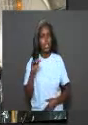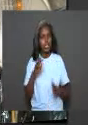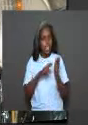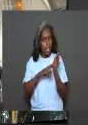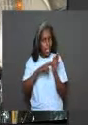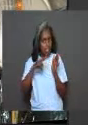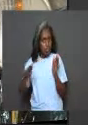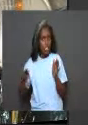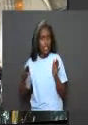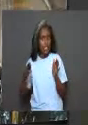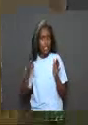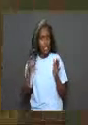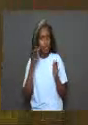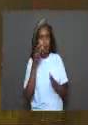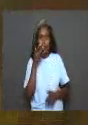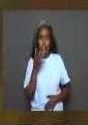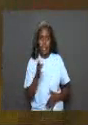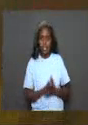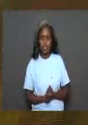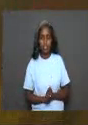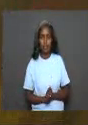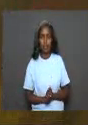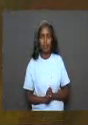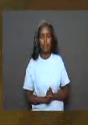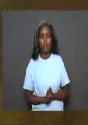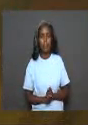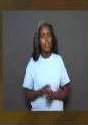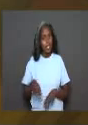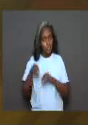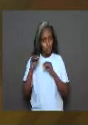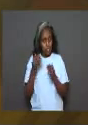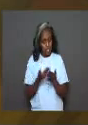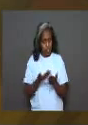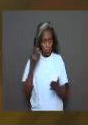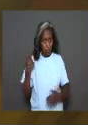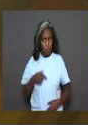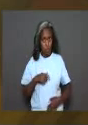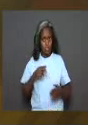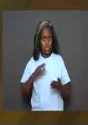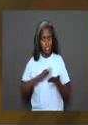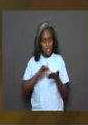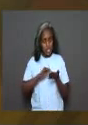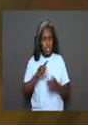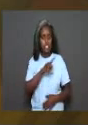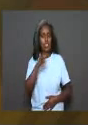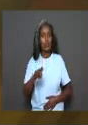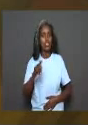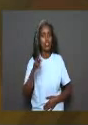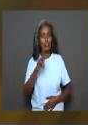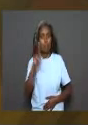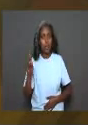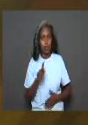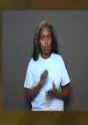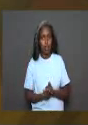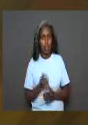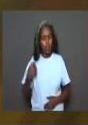reflecting mirrors. Students, before we study the equation of a parabola,